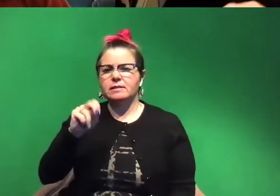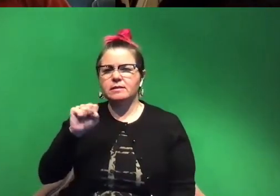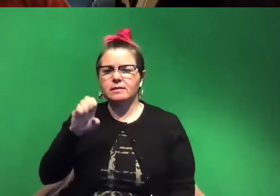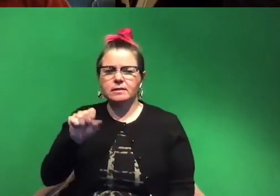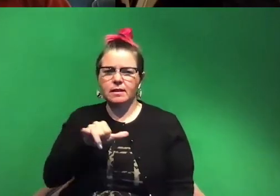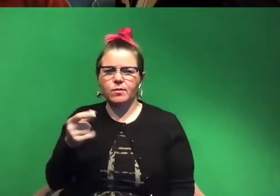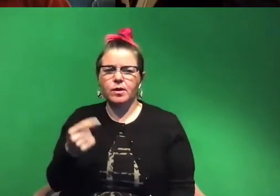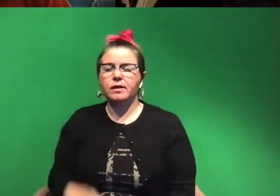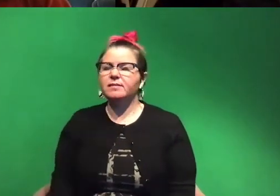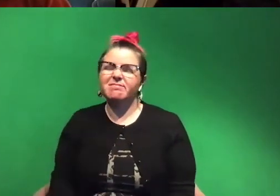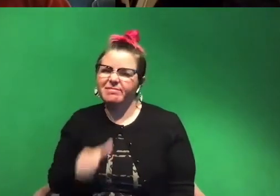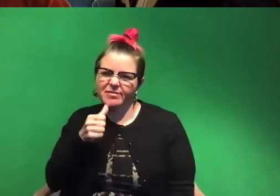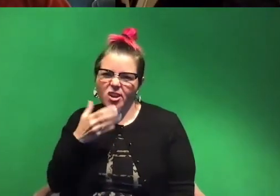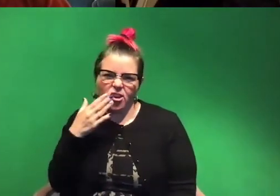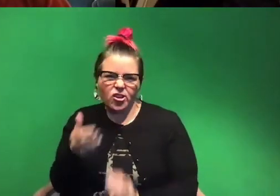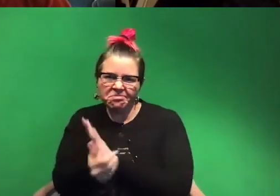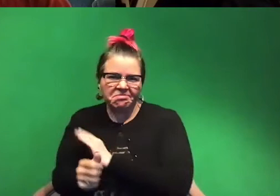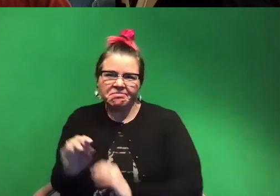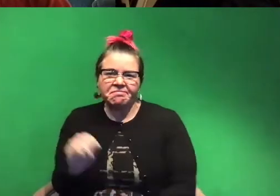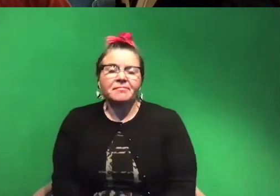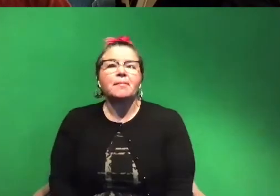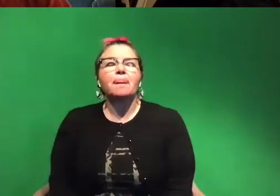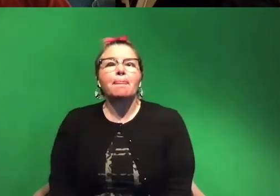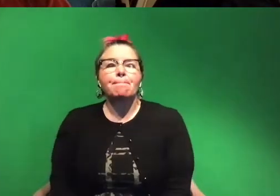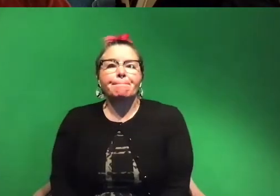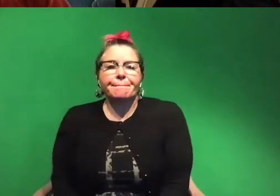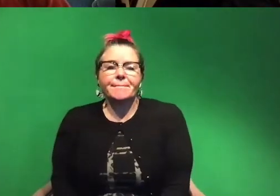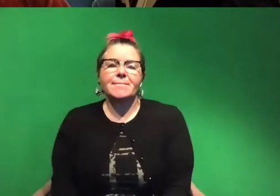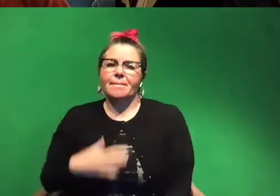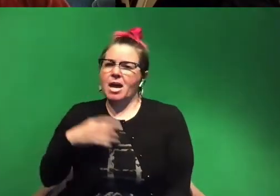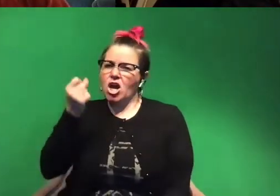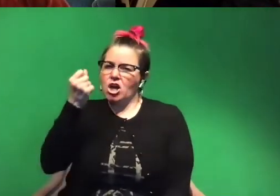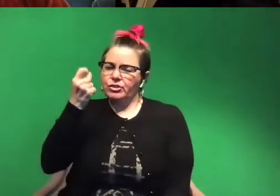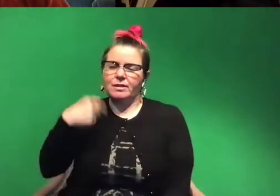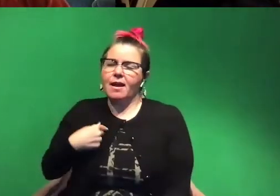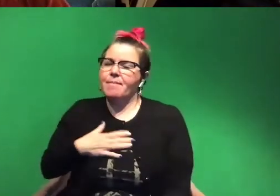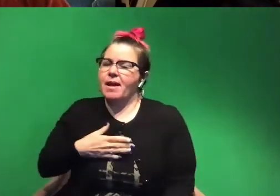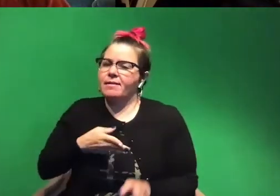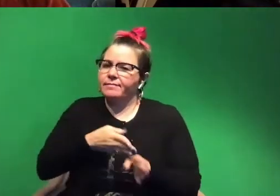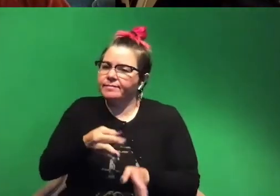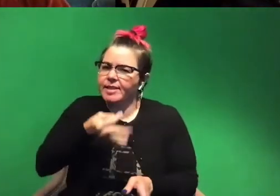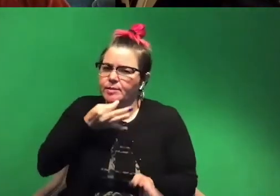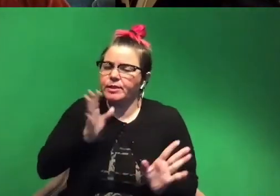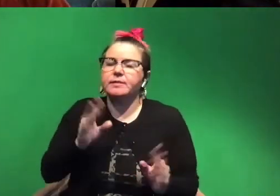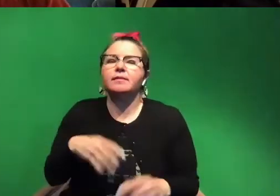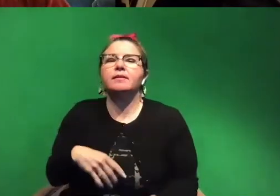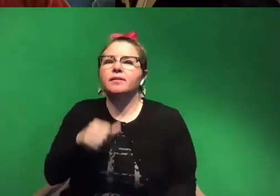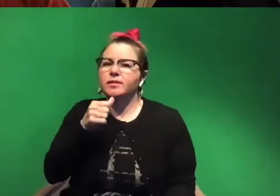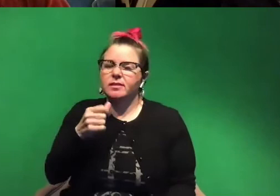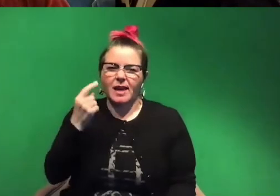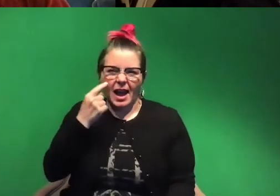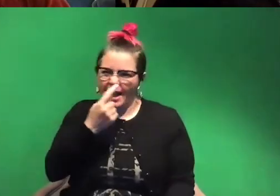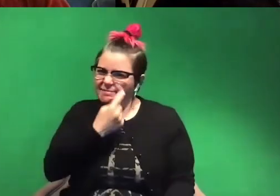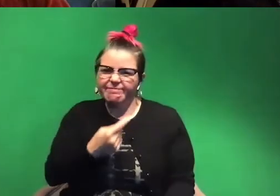Not very good from what I understand. Not my area of expertise, but they don't really have great eyes. They mostly